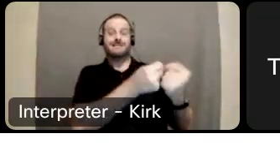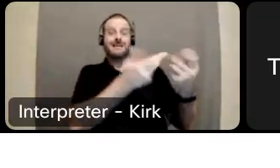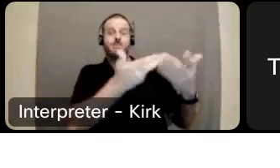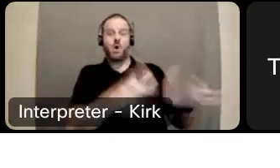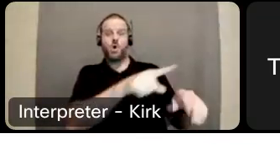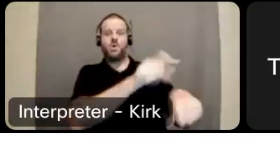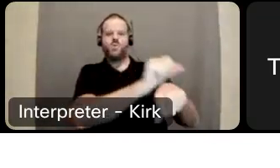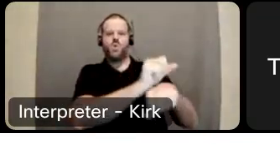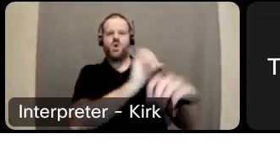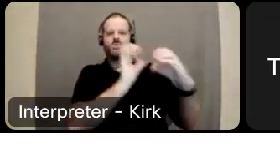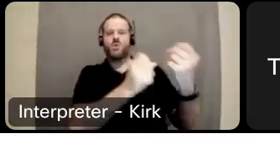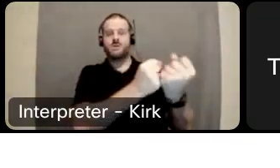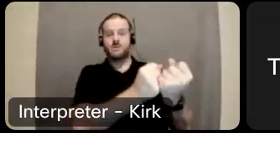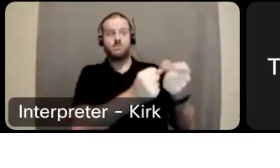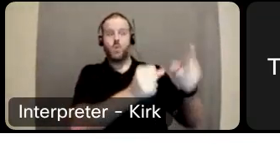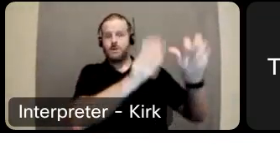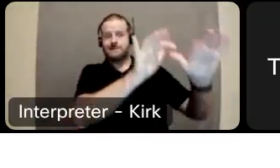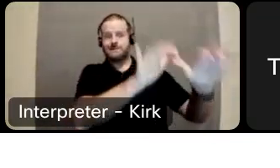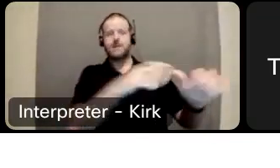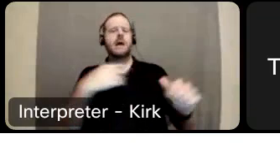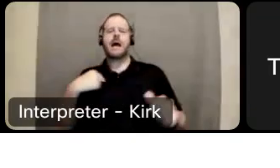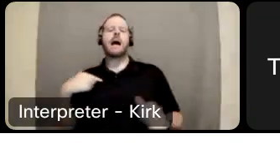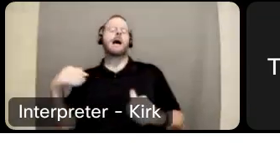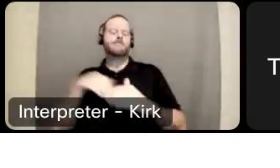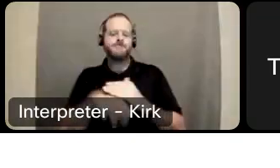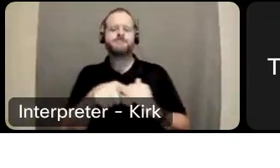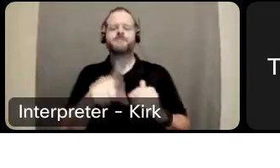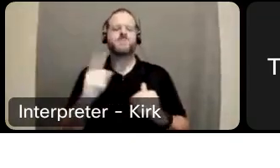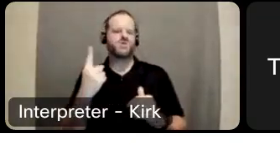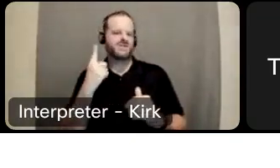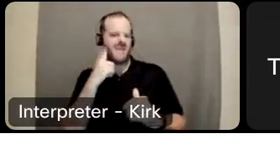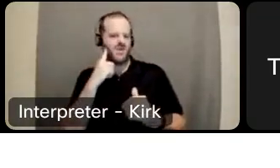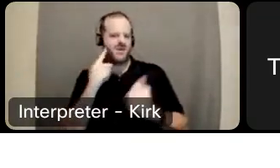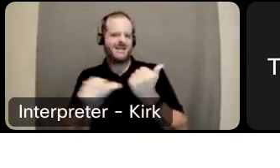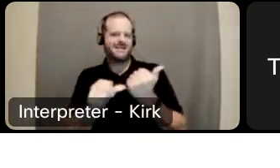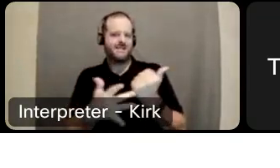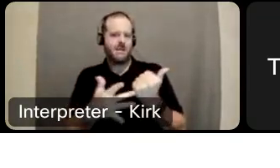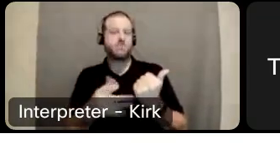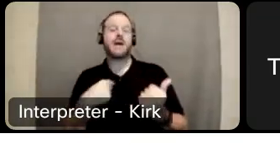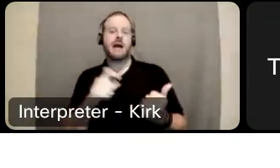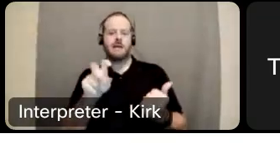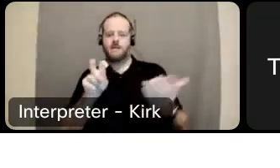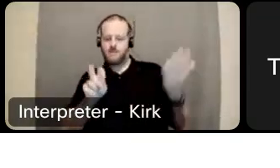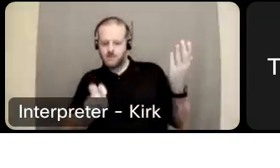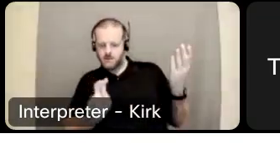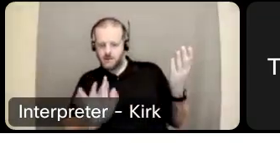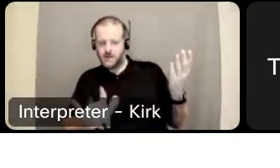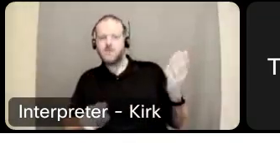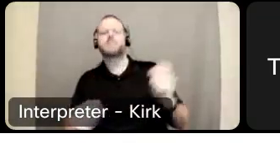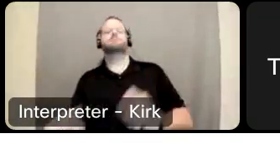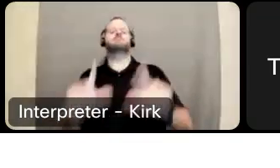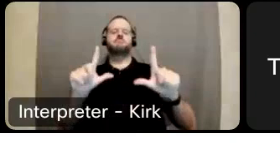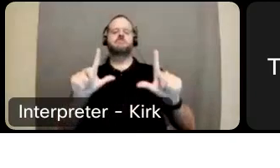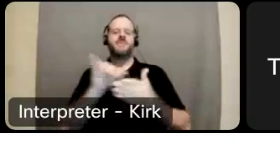in communication support, but you're just there to enter in the hearing assistive technology, you could click on that and start in